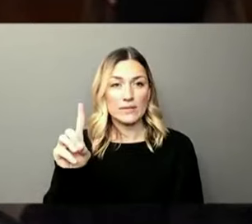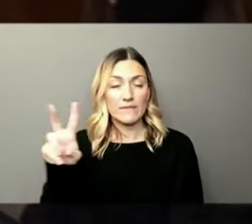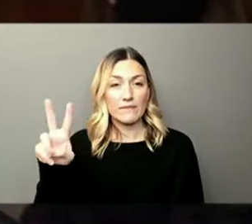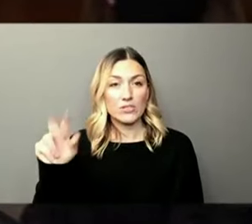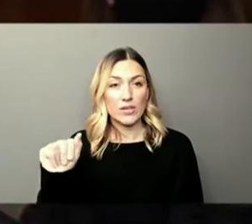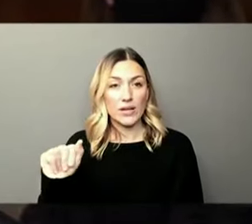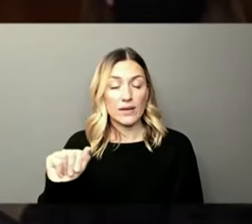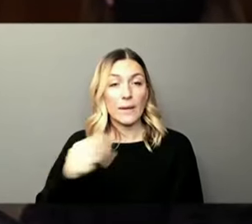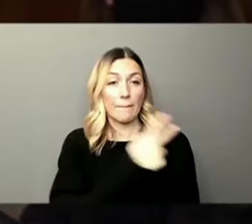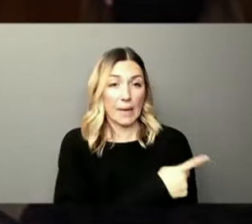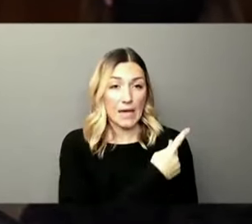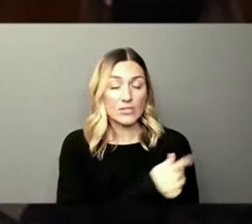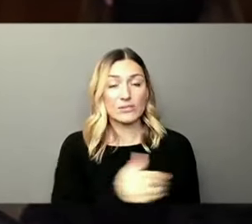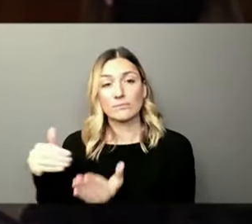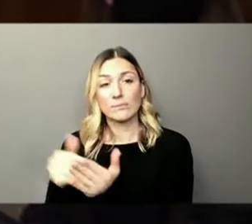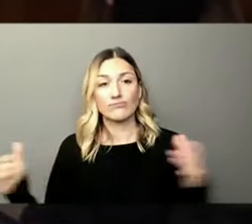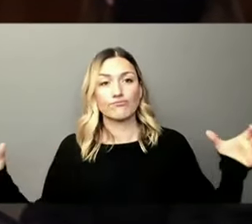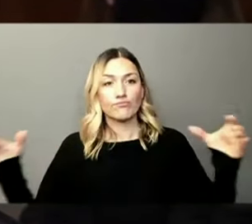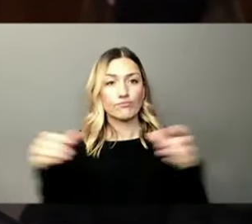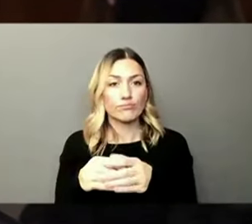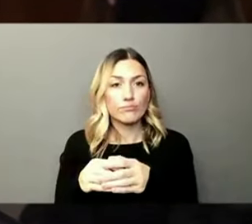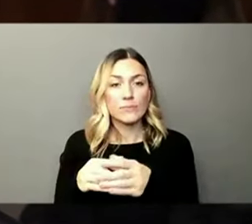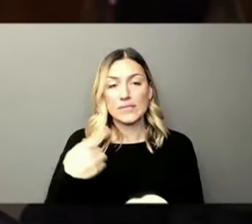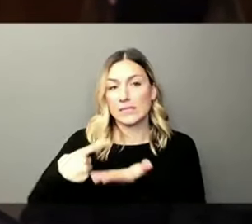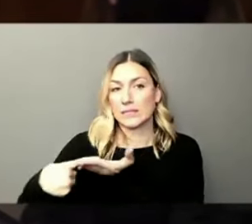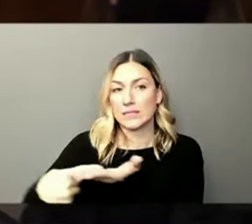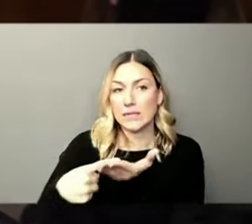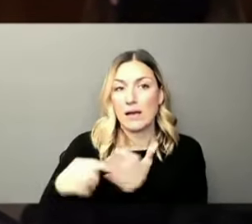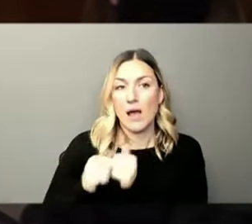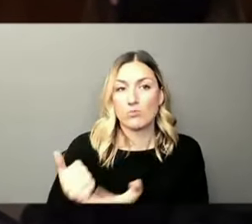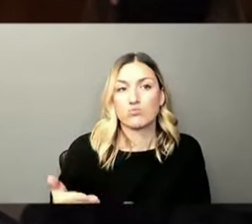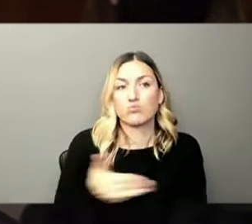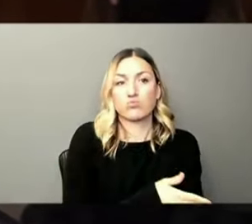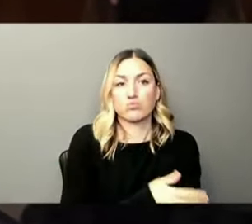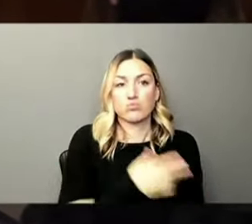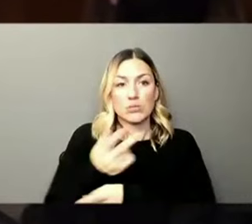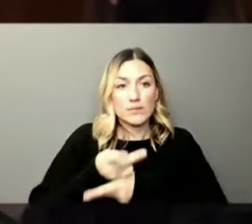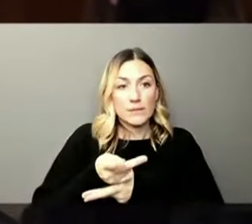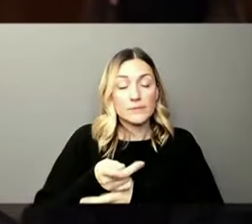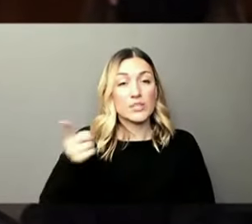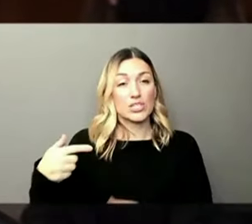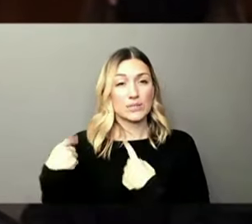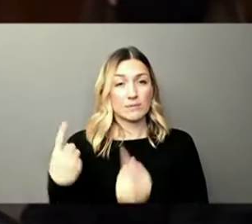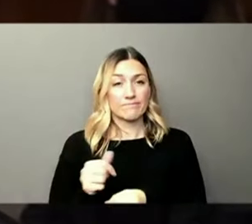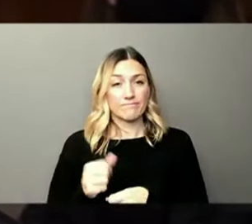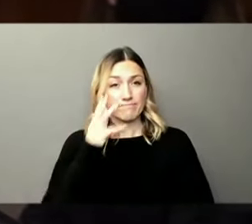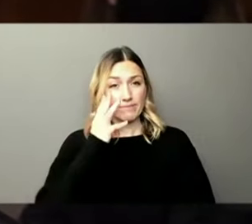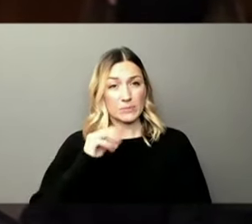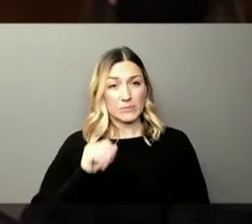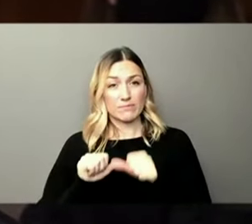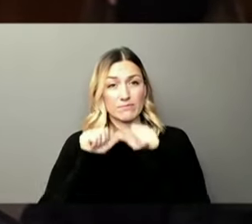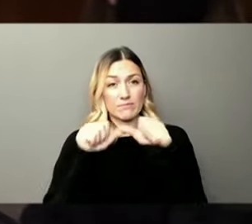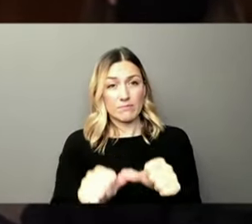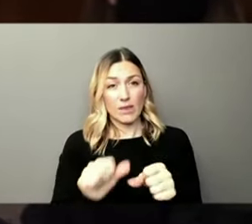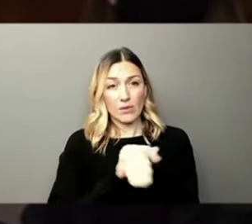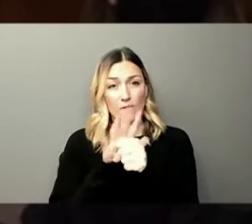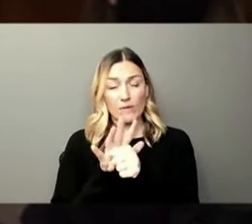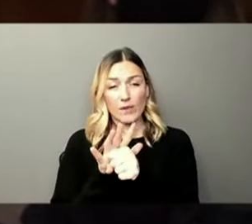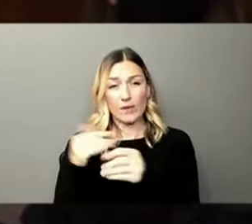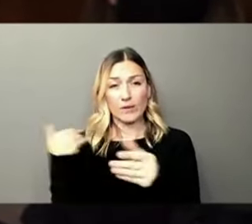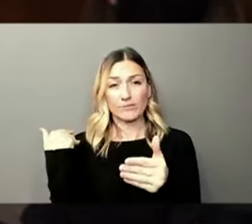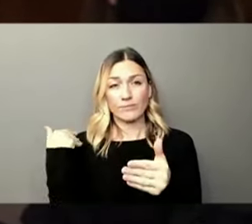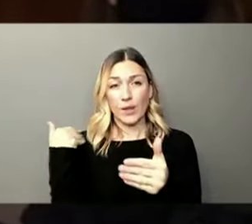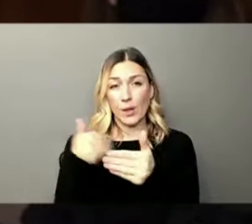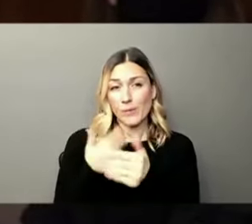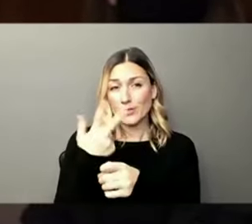to discuss ways to improve patient-centered care. Rachel's been living with long COVID for almost 3 years, and her